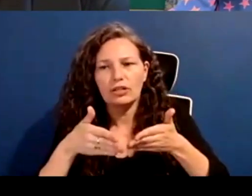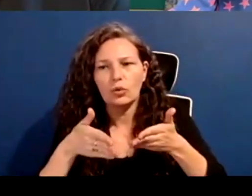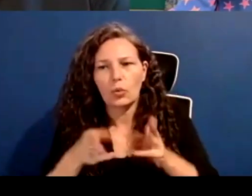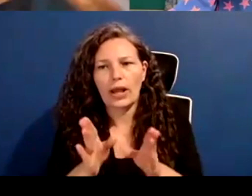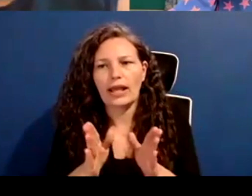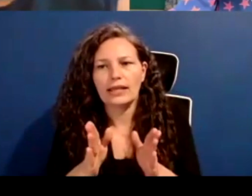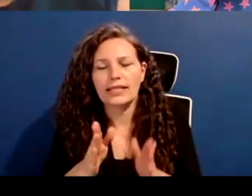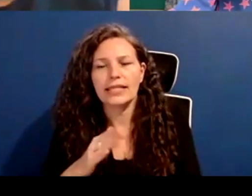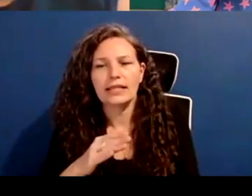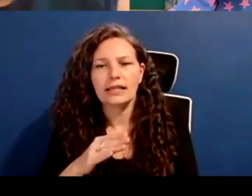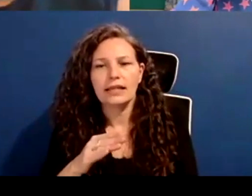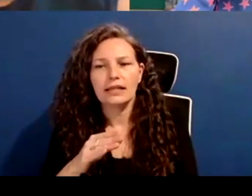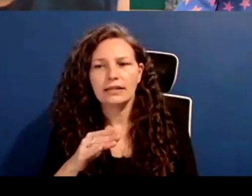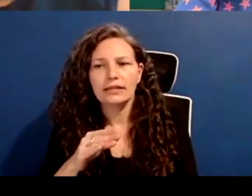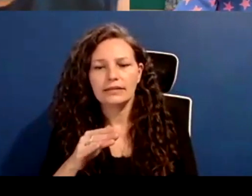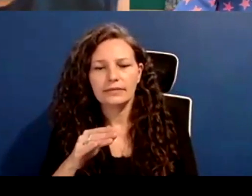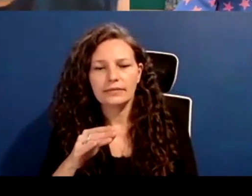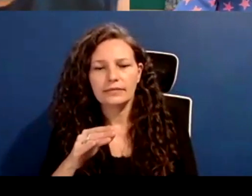if we back up and